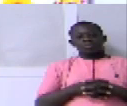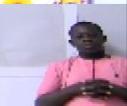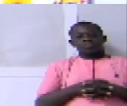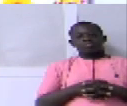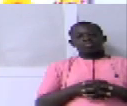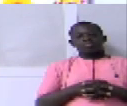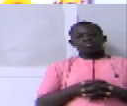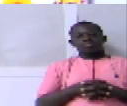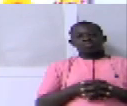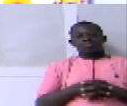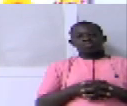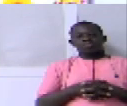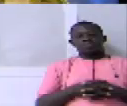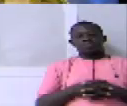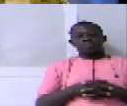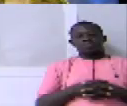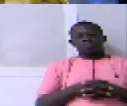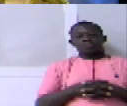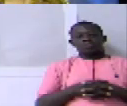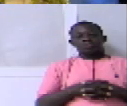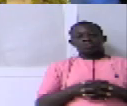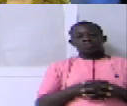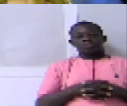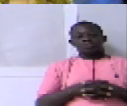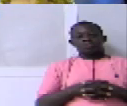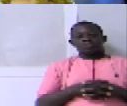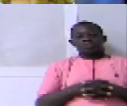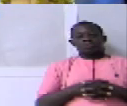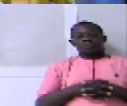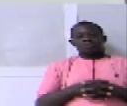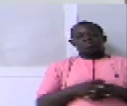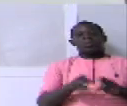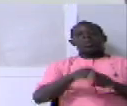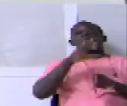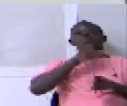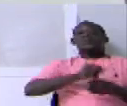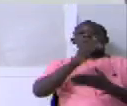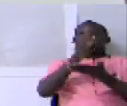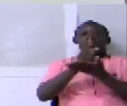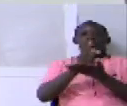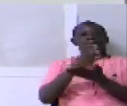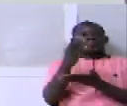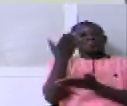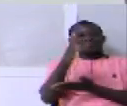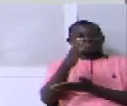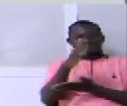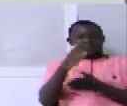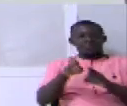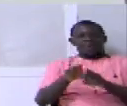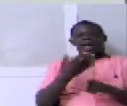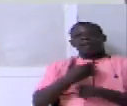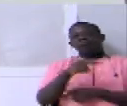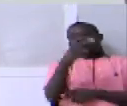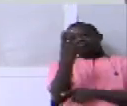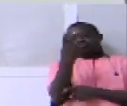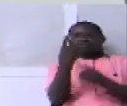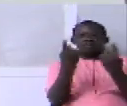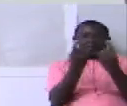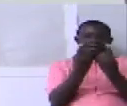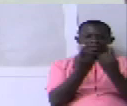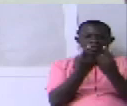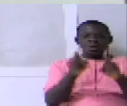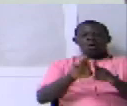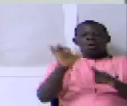kamulu tajire ya kasoko noje hani wo bukasafe. Mr. Witness, it looks like there were two things that